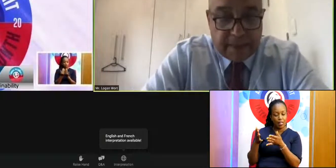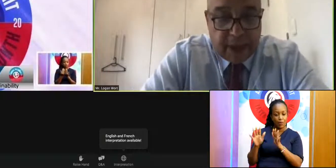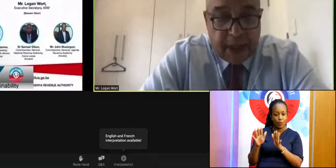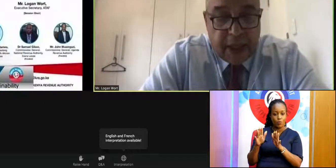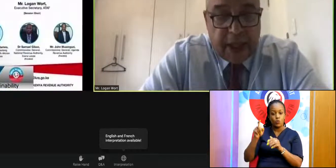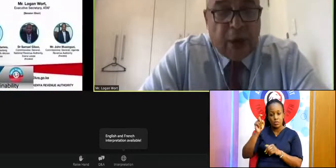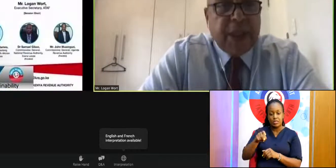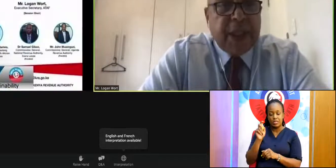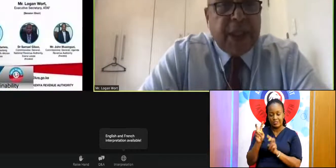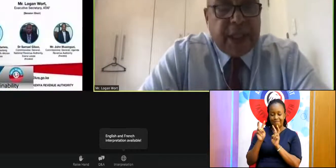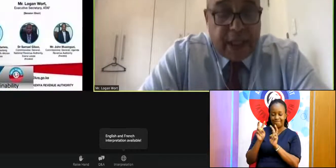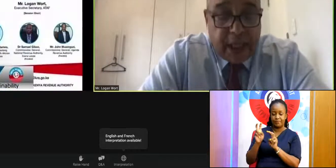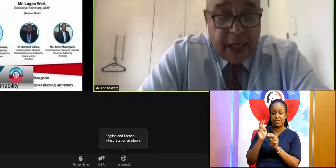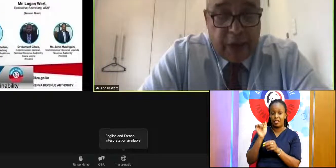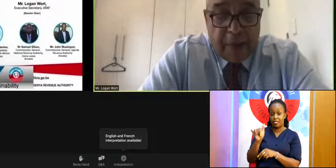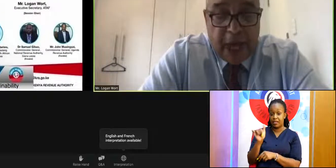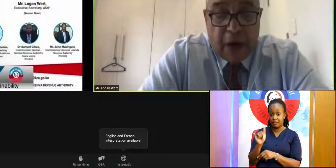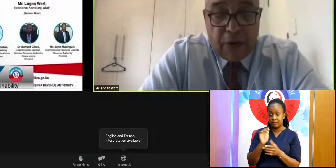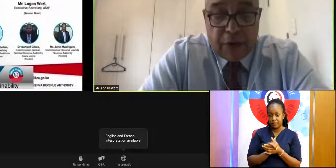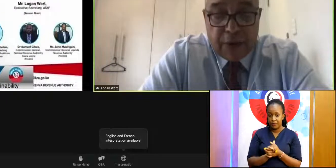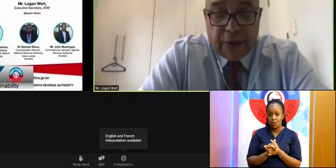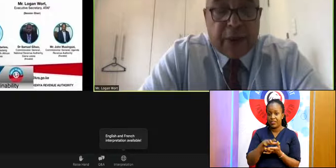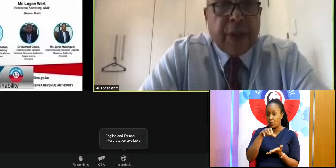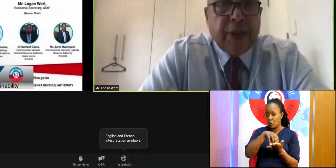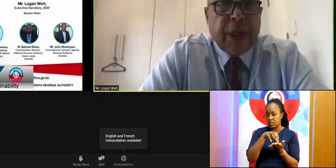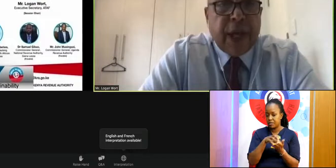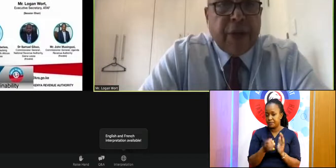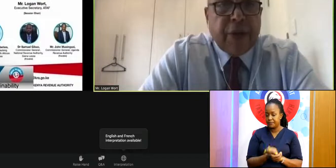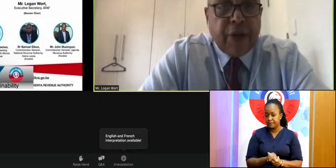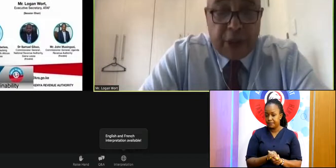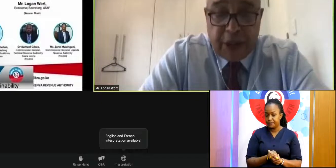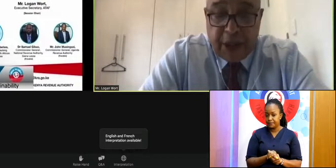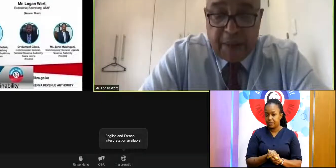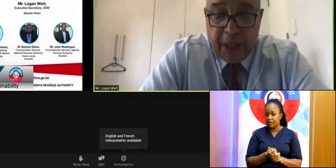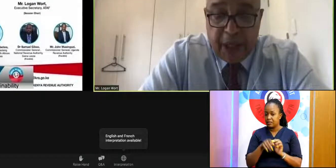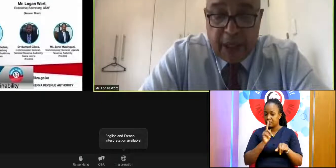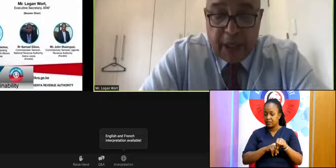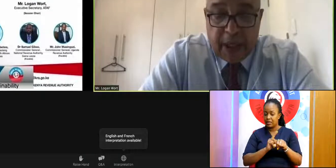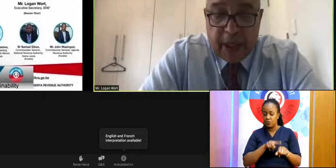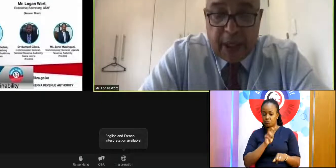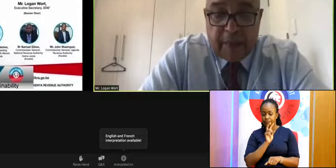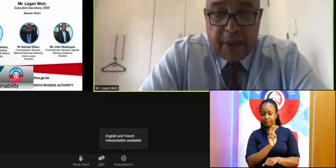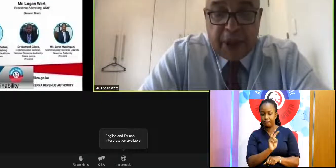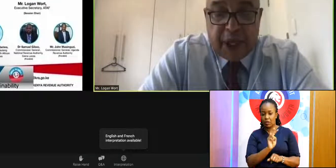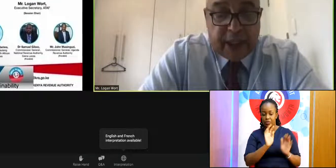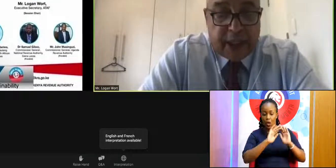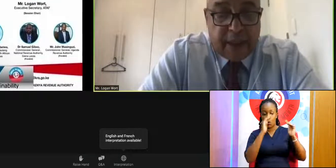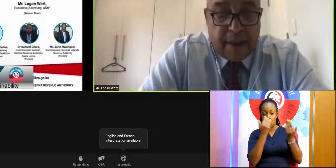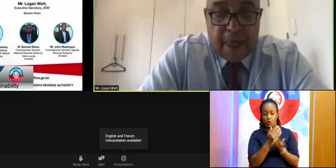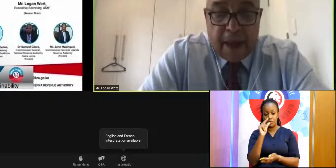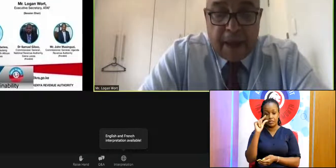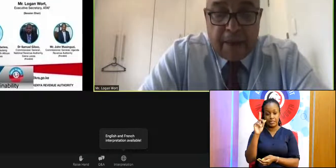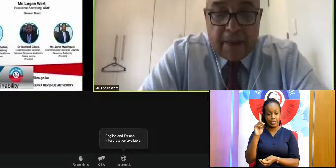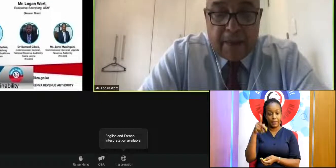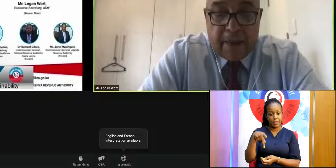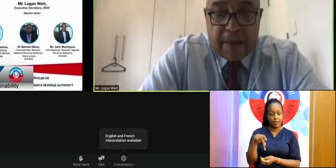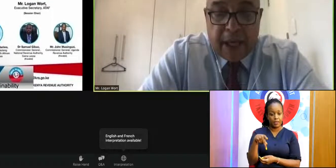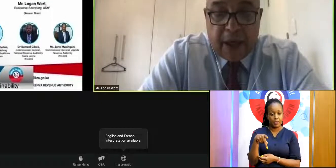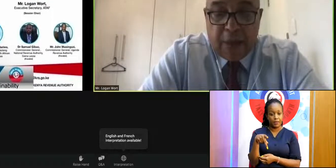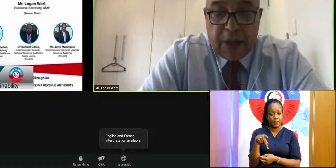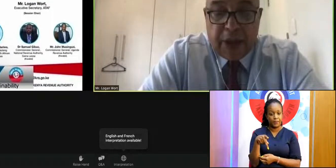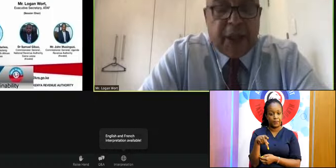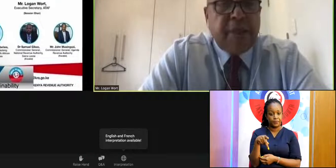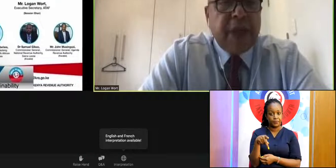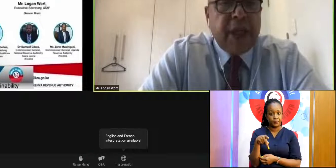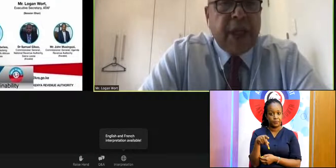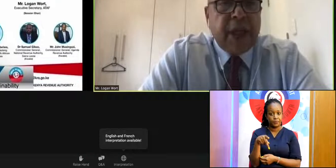context. The OECD's economic outlook, looking at the global GDP, projects